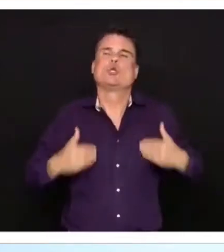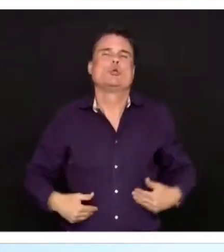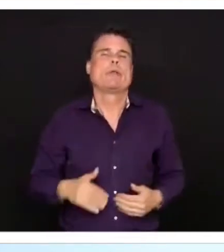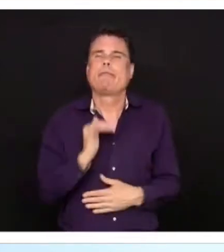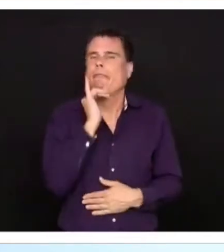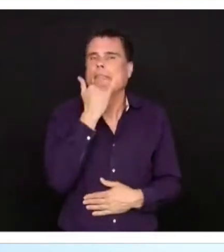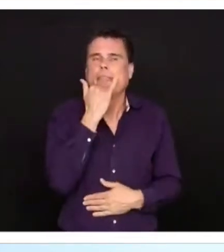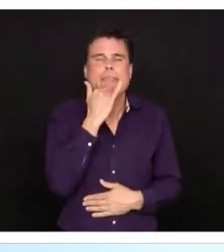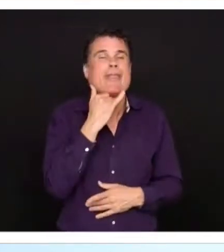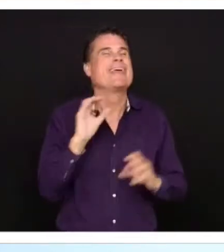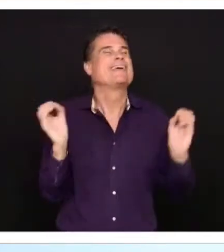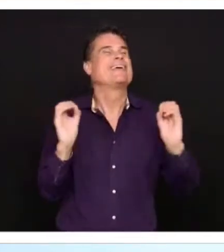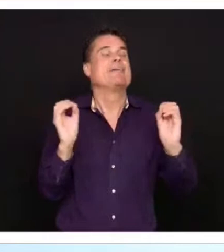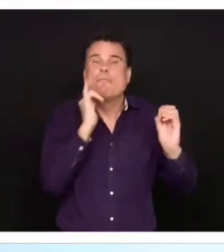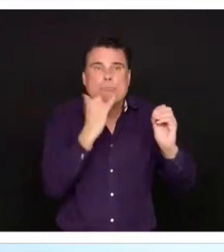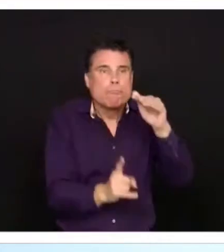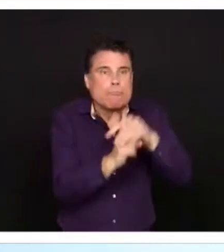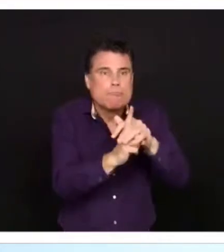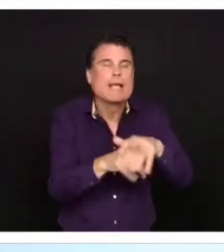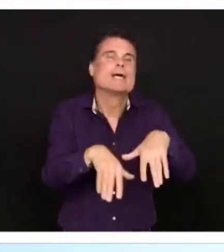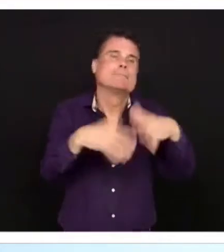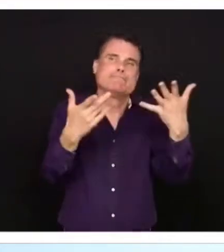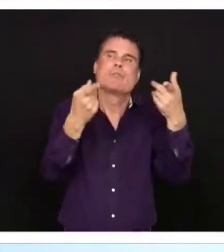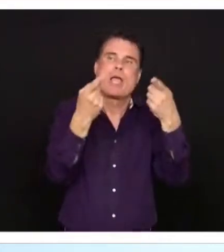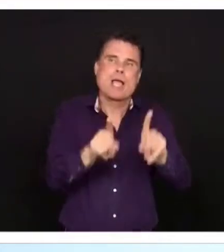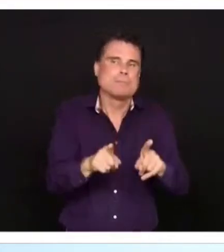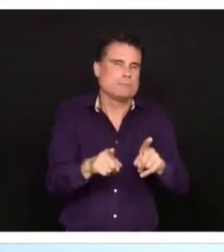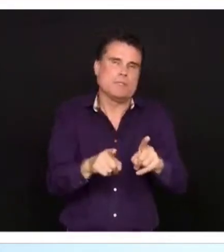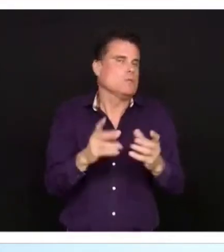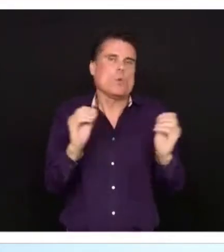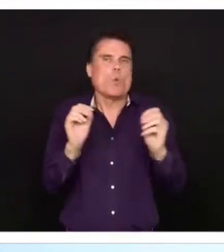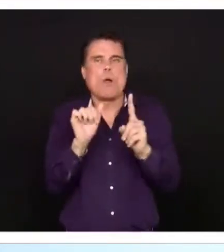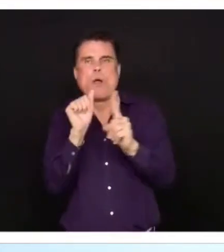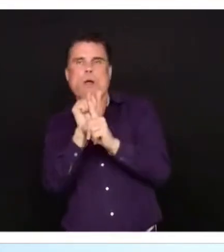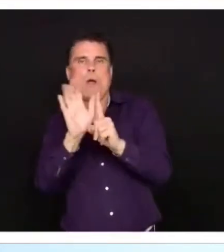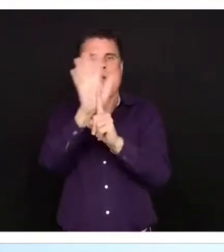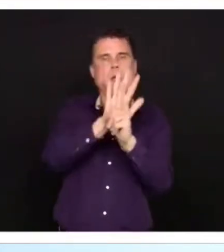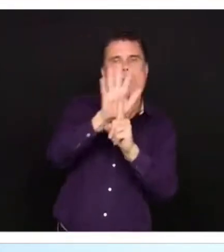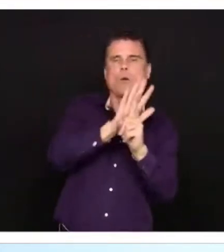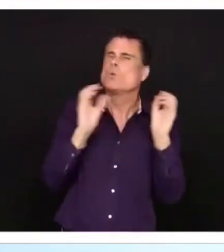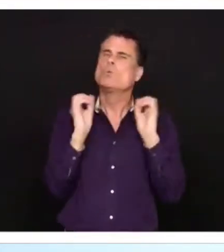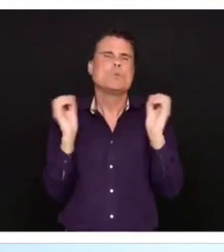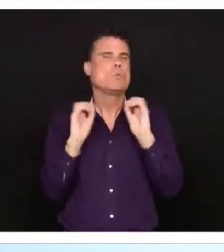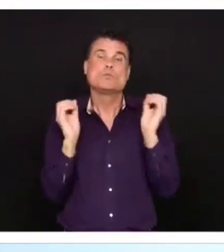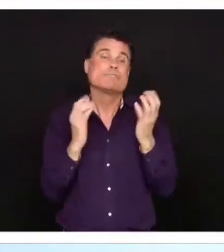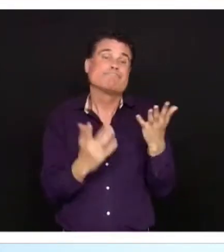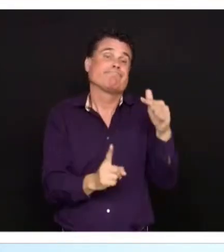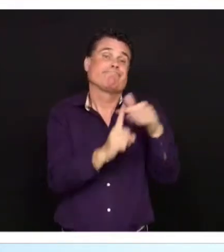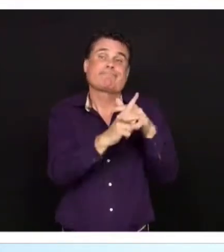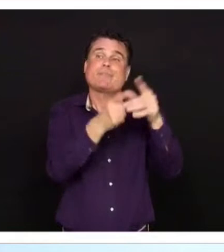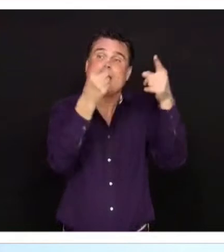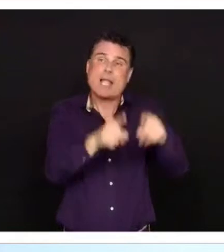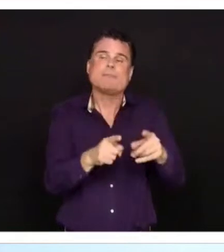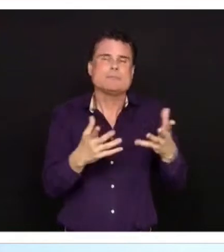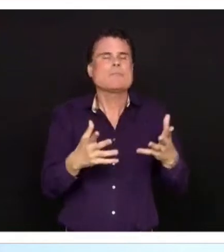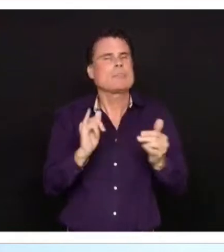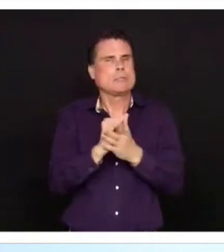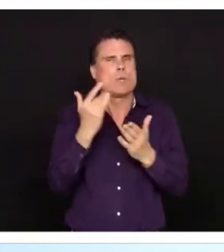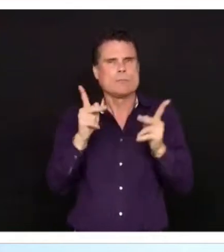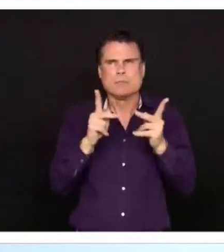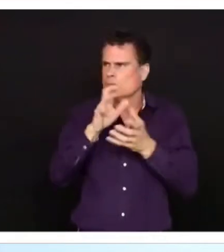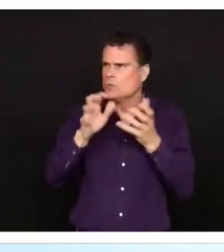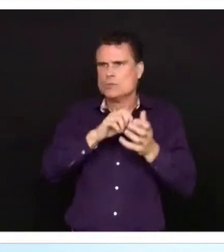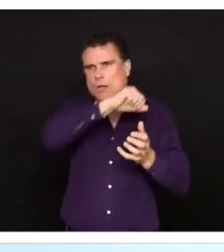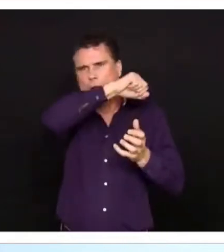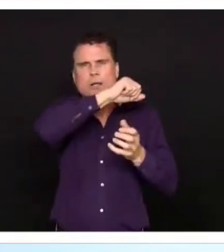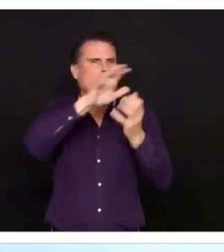and understanding things were being called different things by different people, and it's just a reflection of the amount of data that